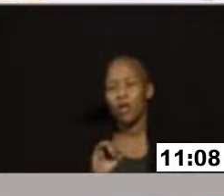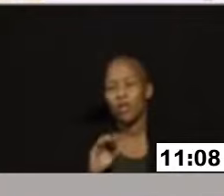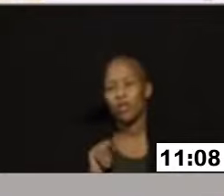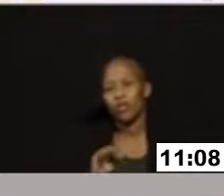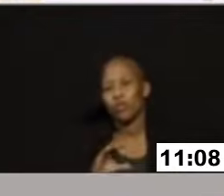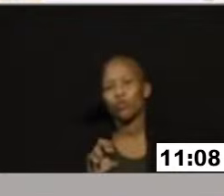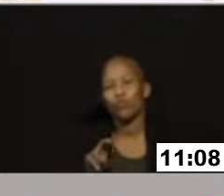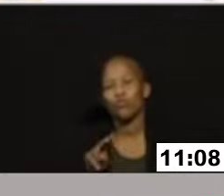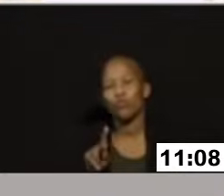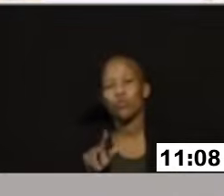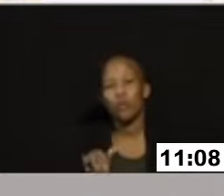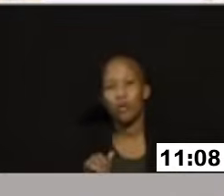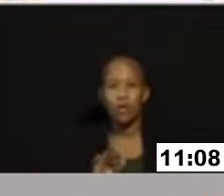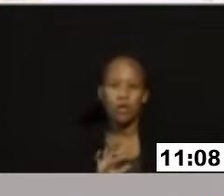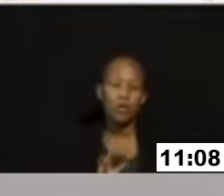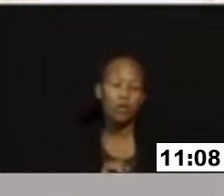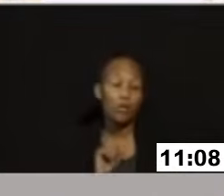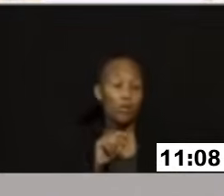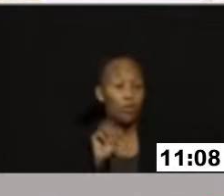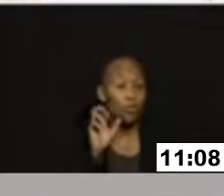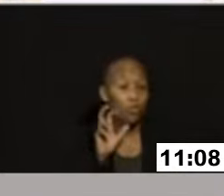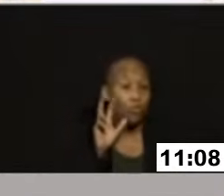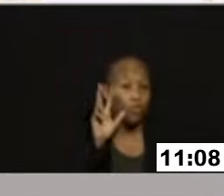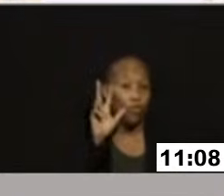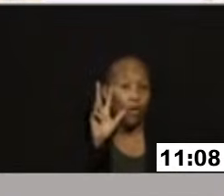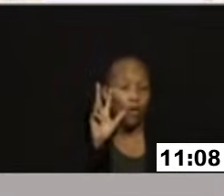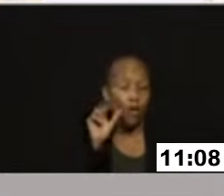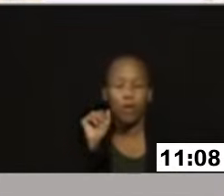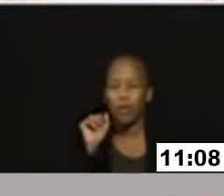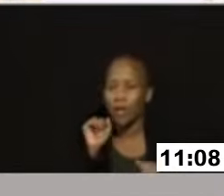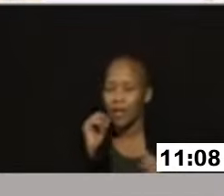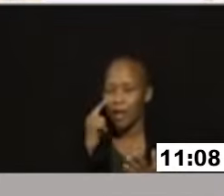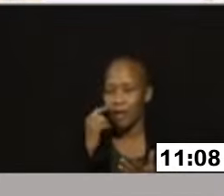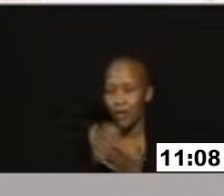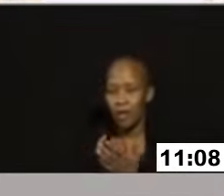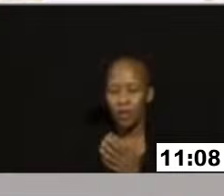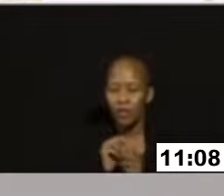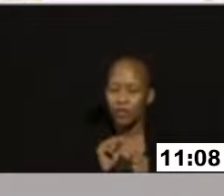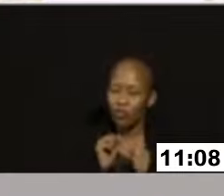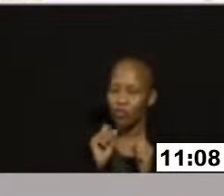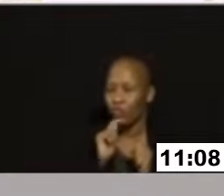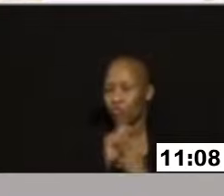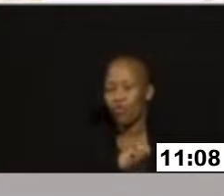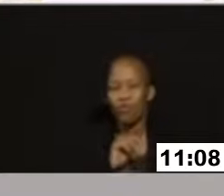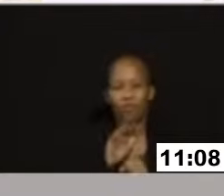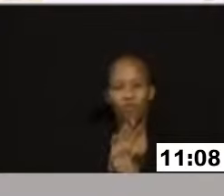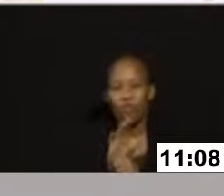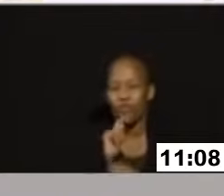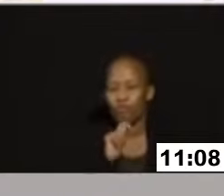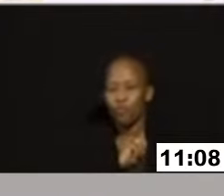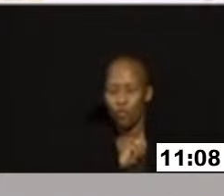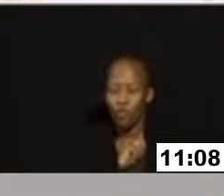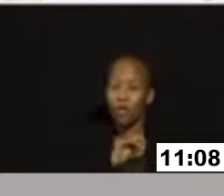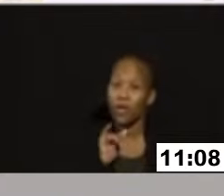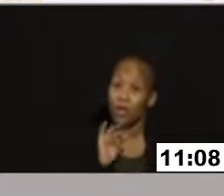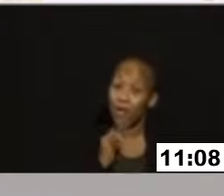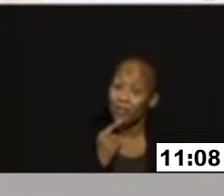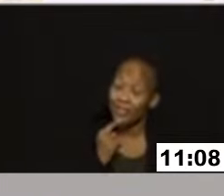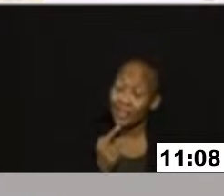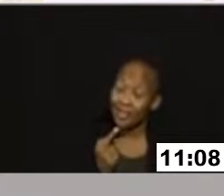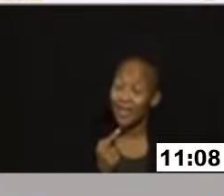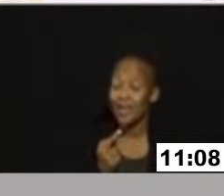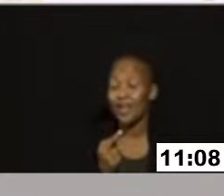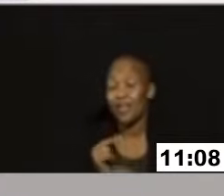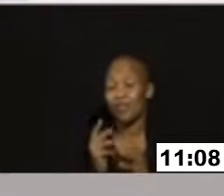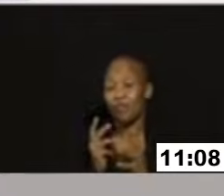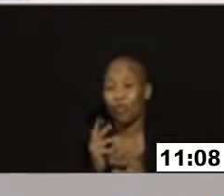Do you swear that the evidence you will give will be the truth, the whole truth, and nothing but the truth? If so, raise your right hand and say, "So help